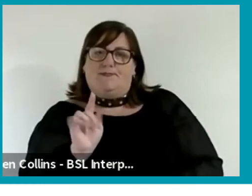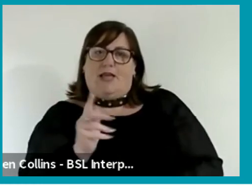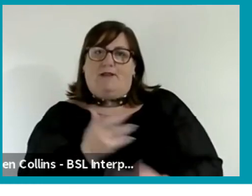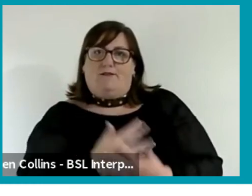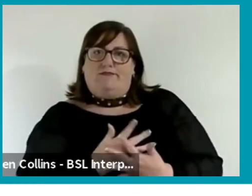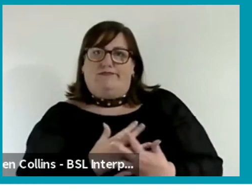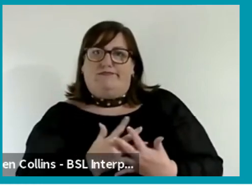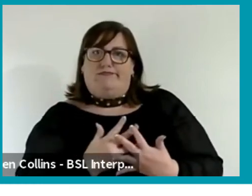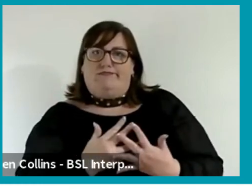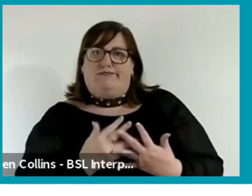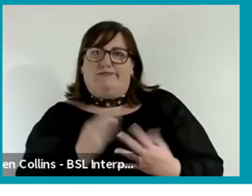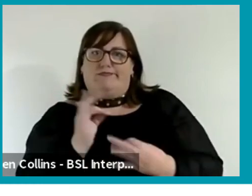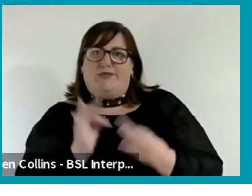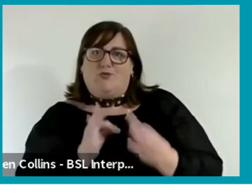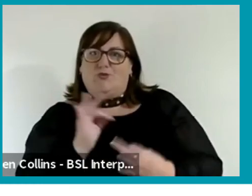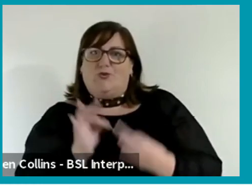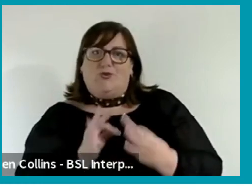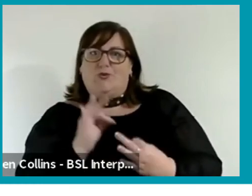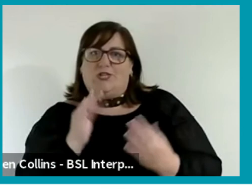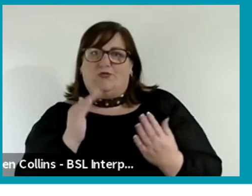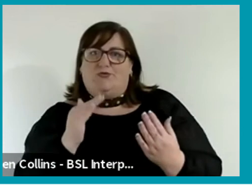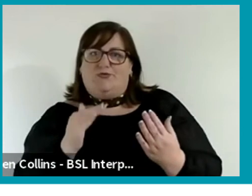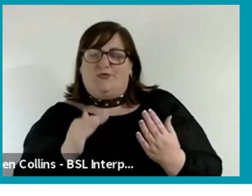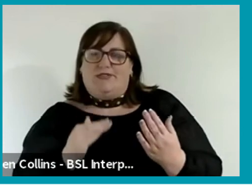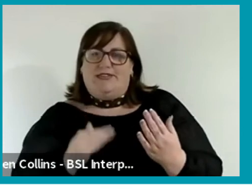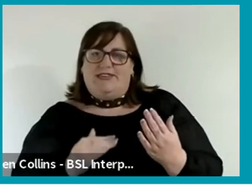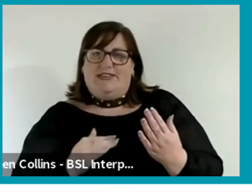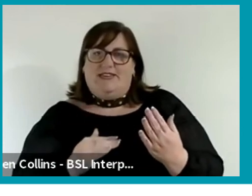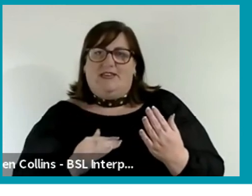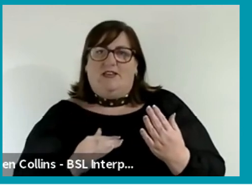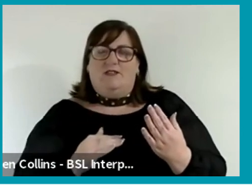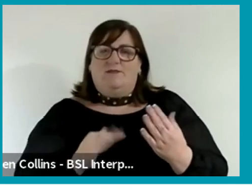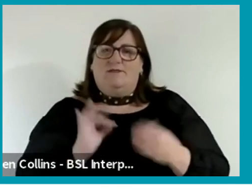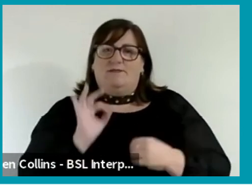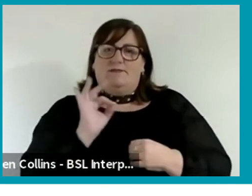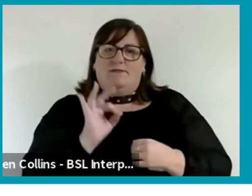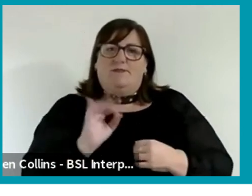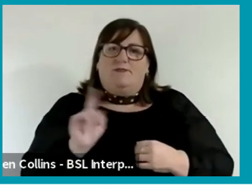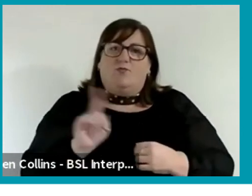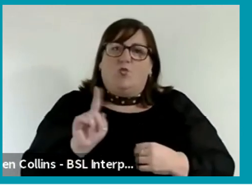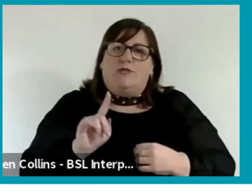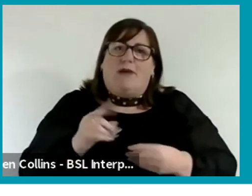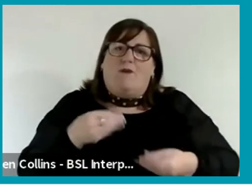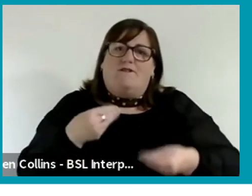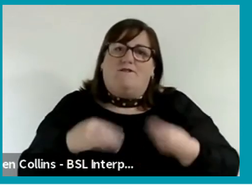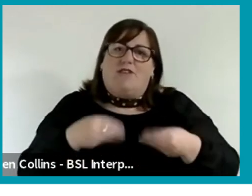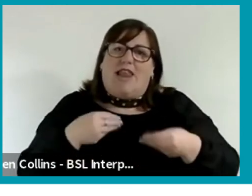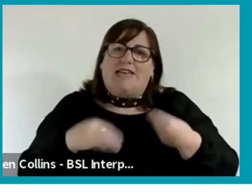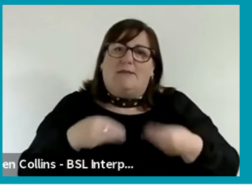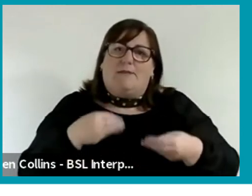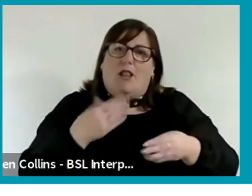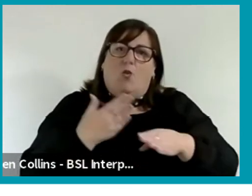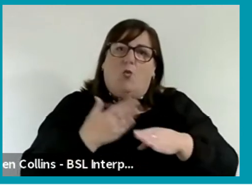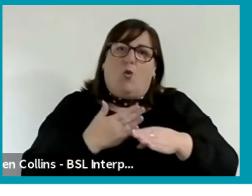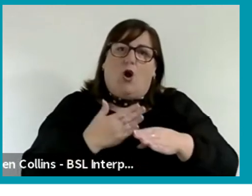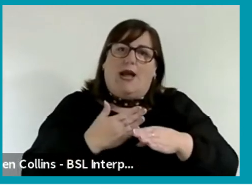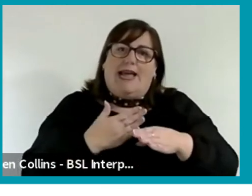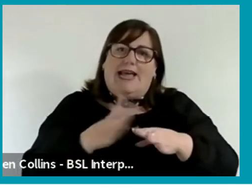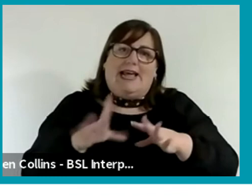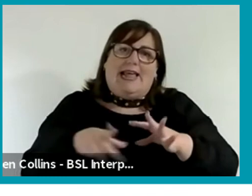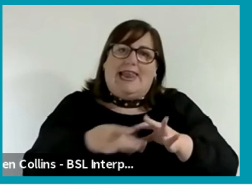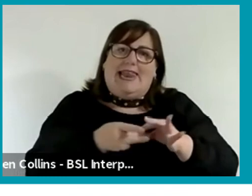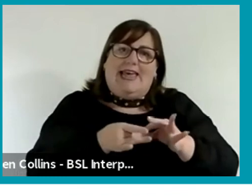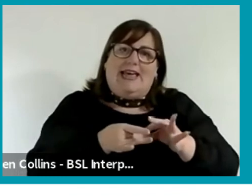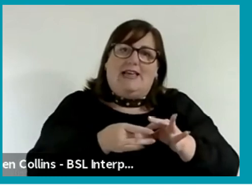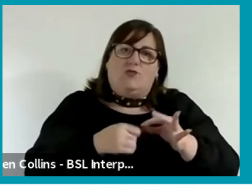being asked here. So people are intrigued. Is there flexible working available to fit around my healthcare needs? Now, I know that might come